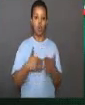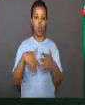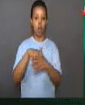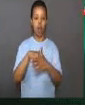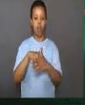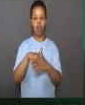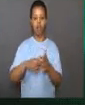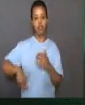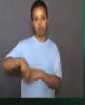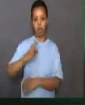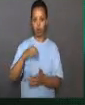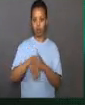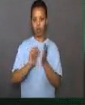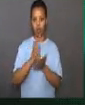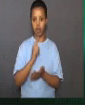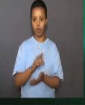plants.